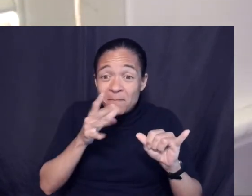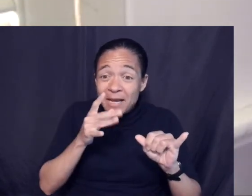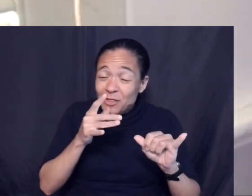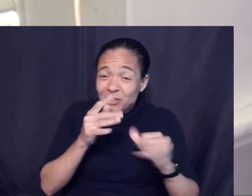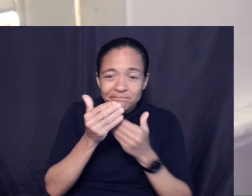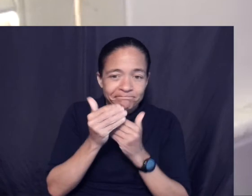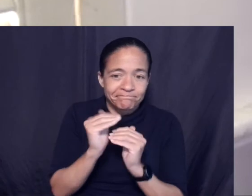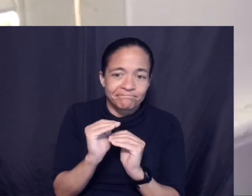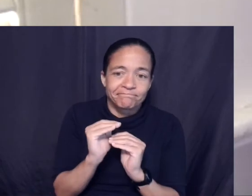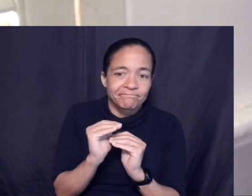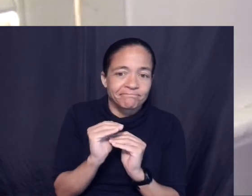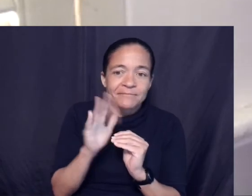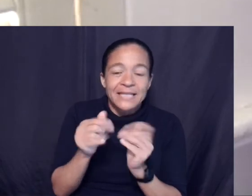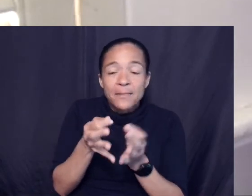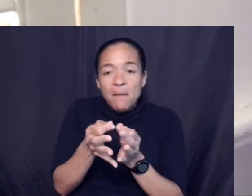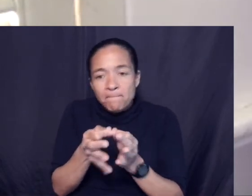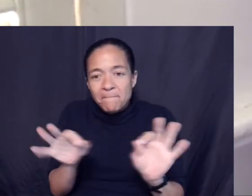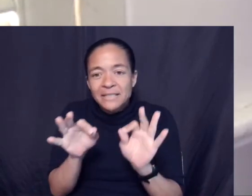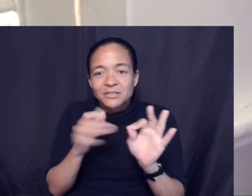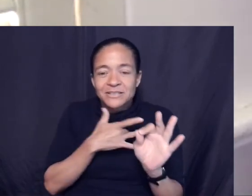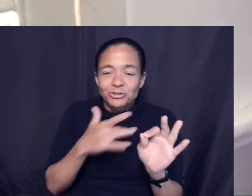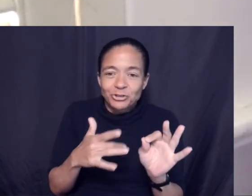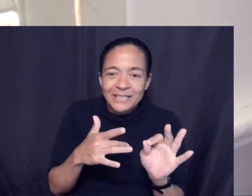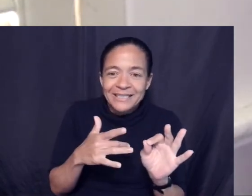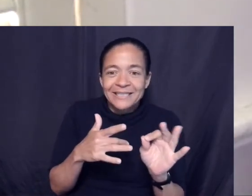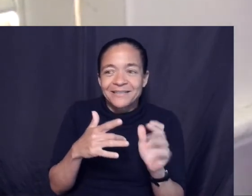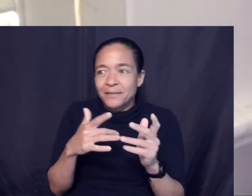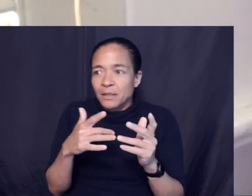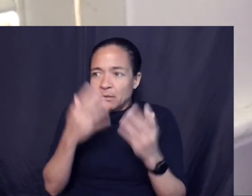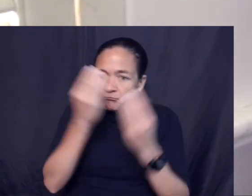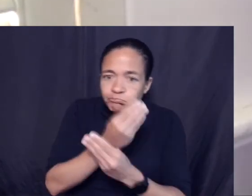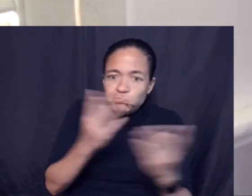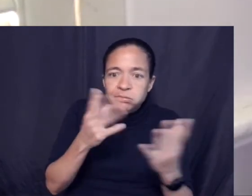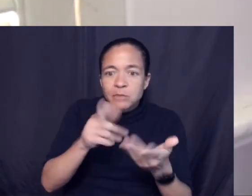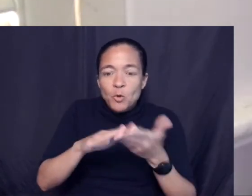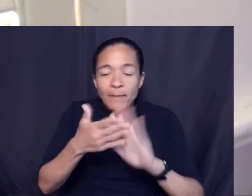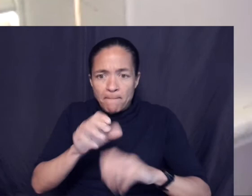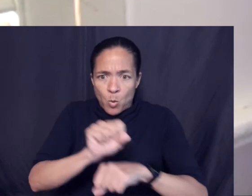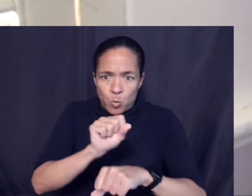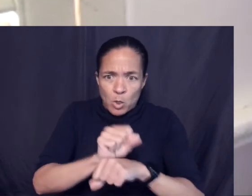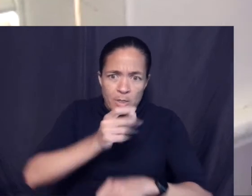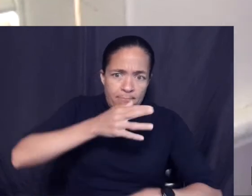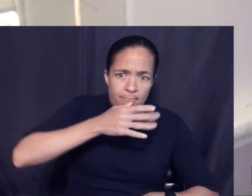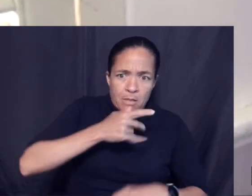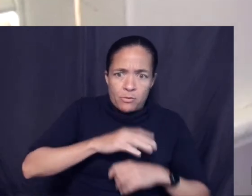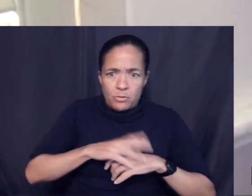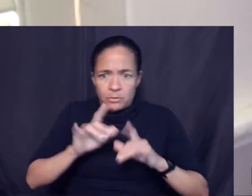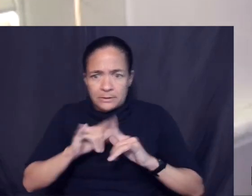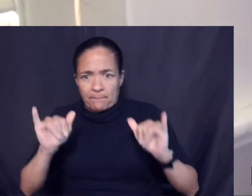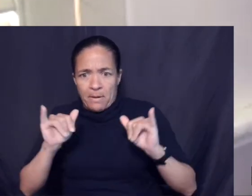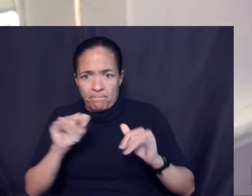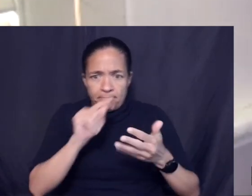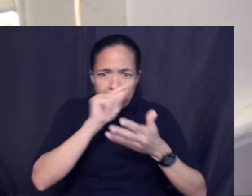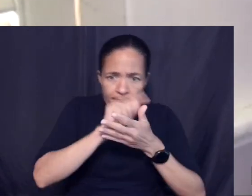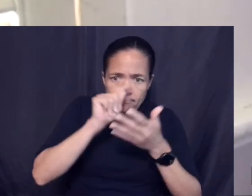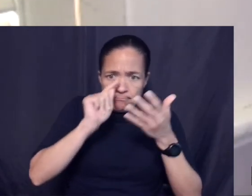country. There's a lot of messaging that everyone needs to work, be a working mom, but be a good mom and do all of the things